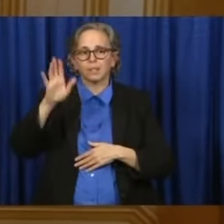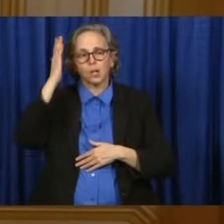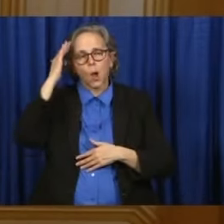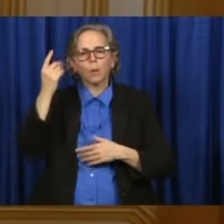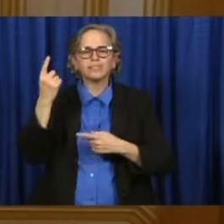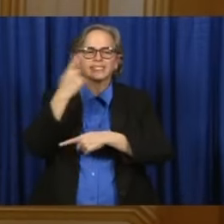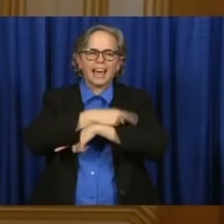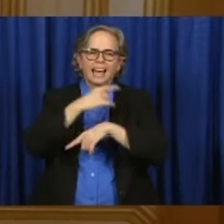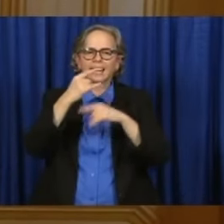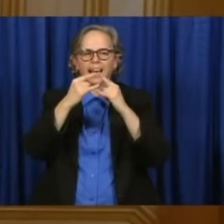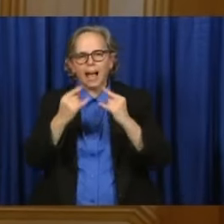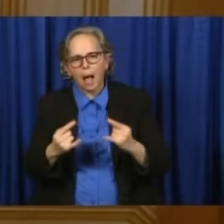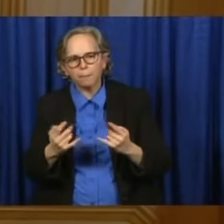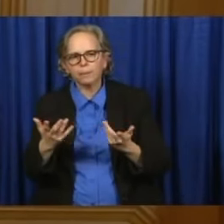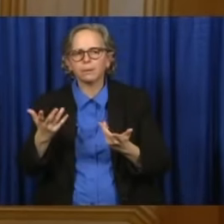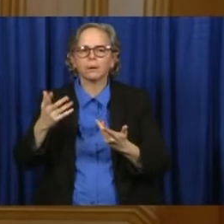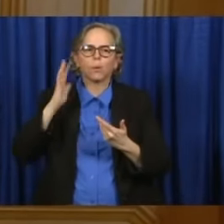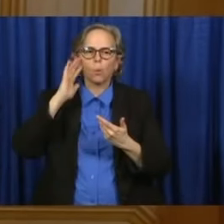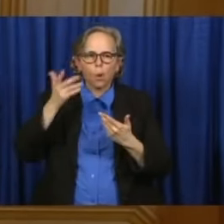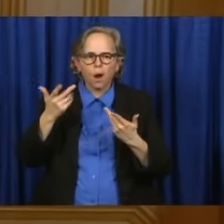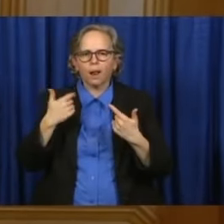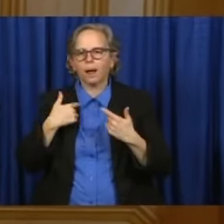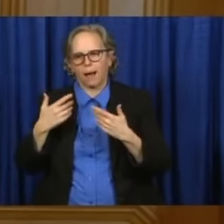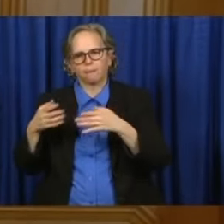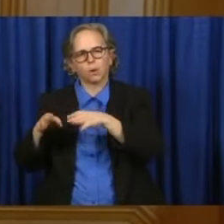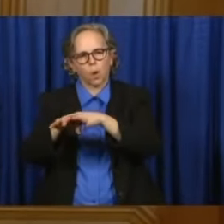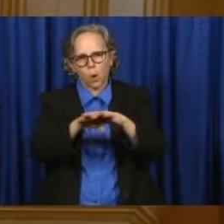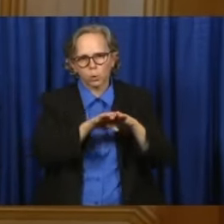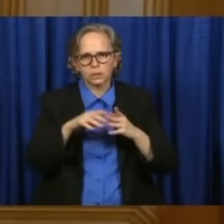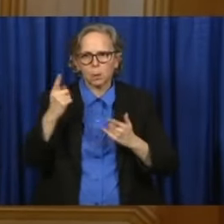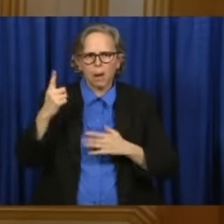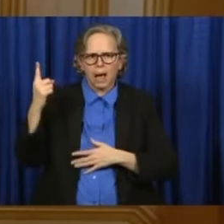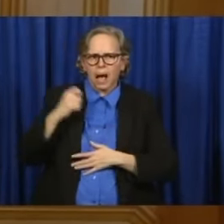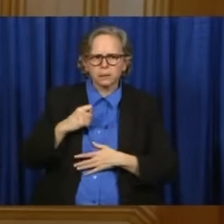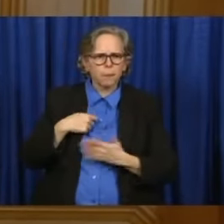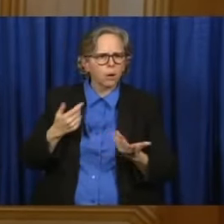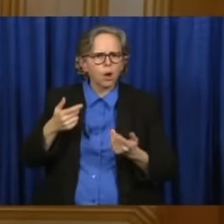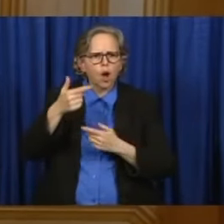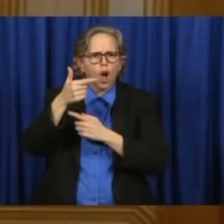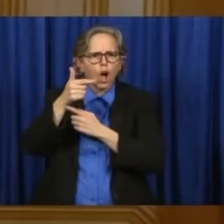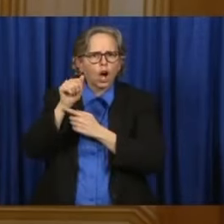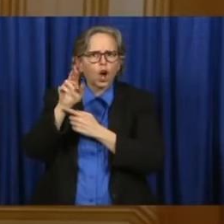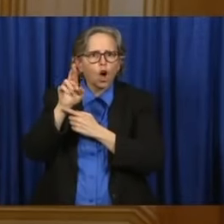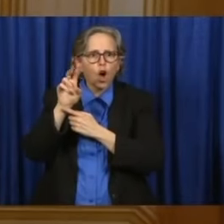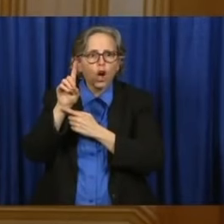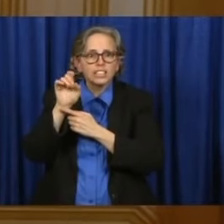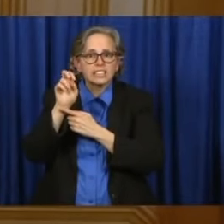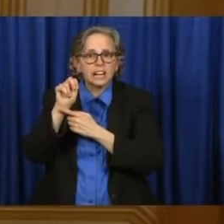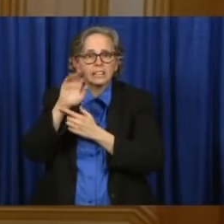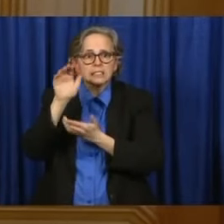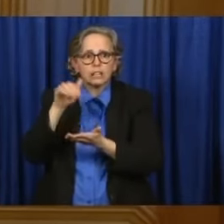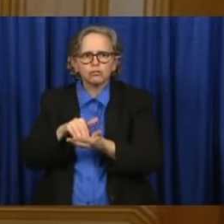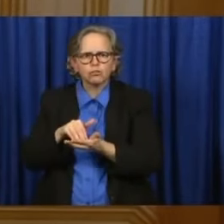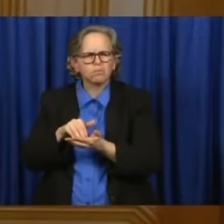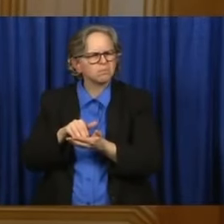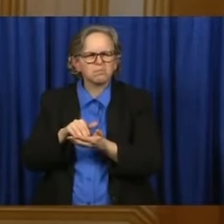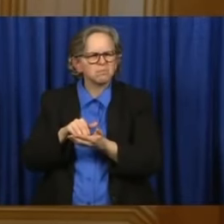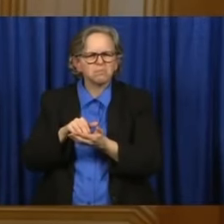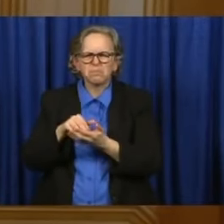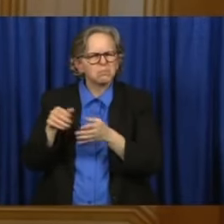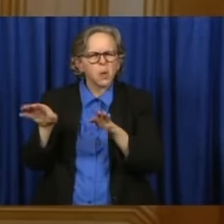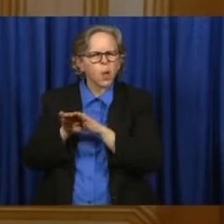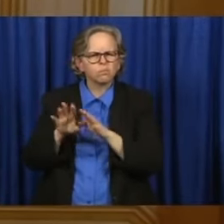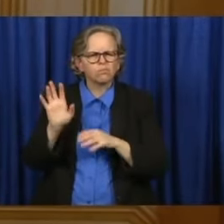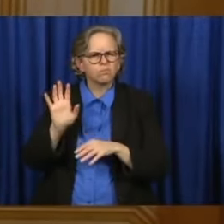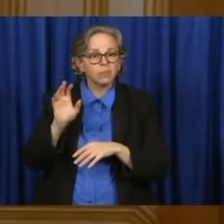will be closed. We had a question about garden centers. Garden centers are not closed. Garden centers will follow the same rules as